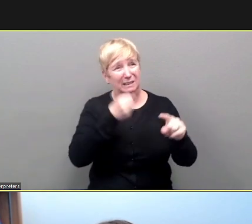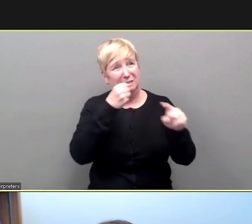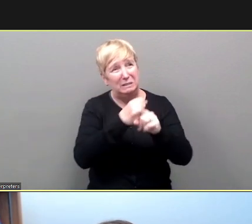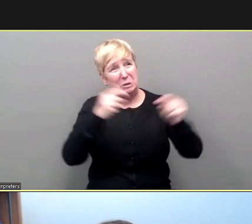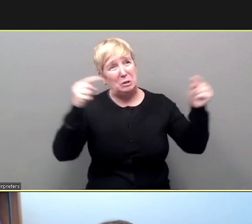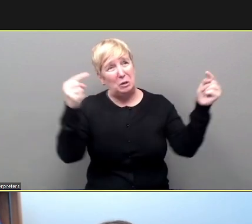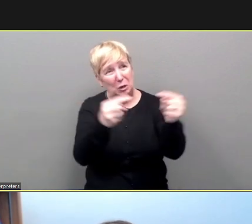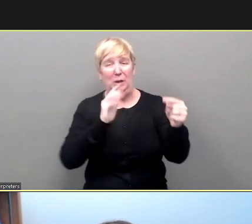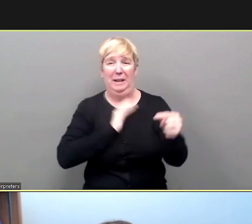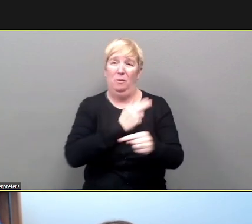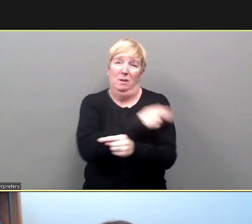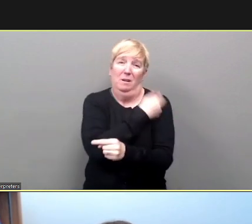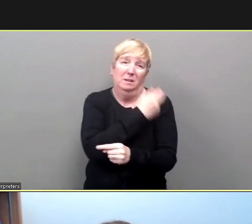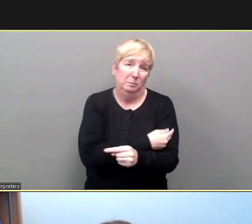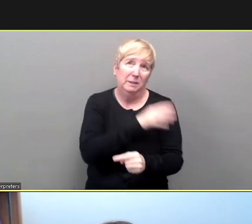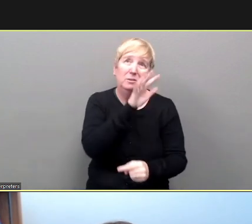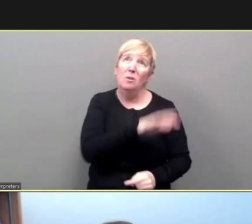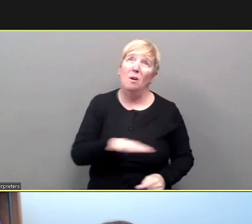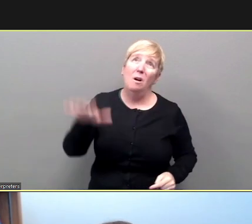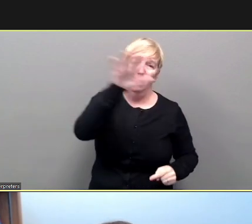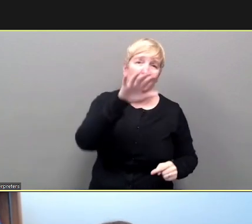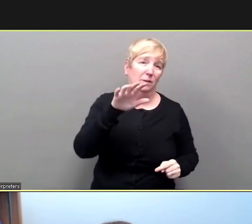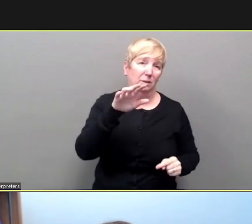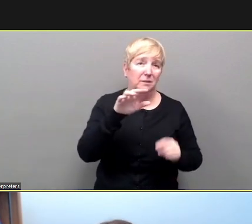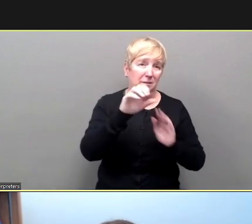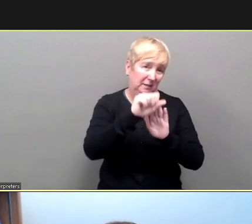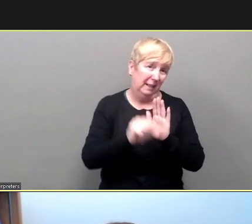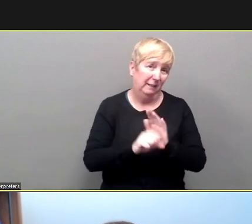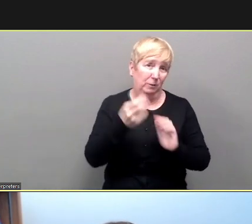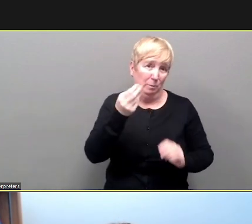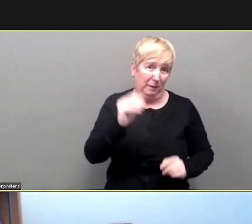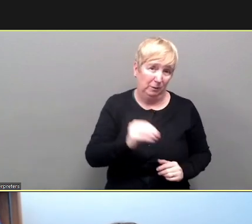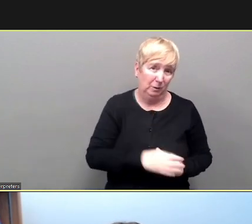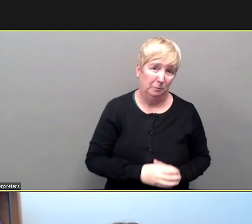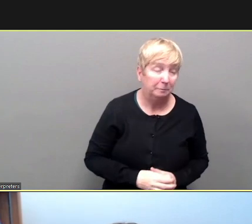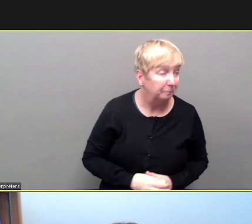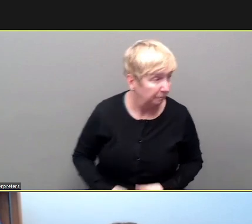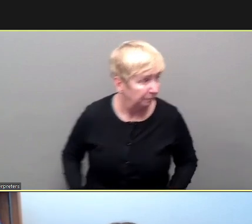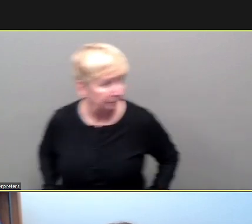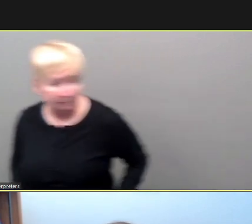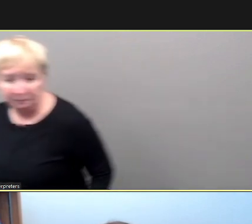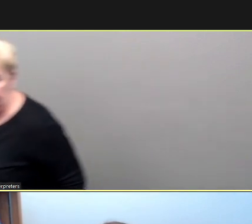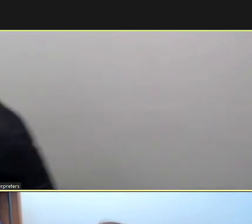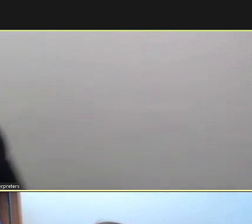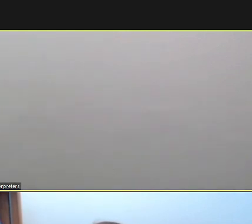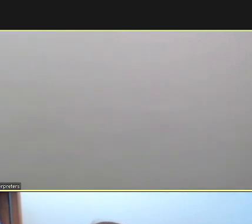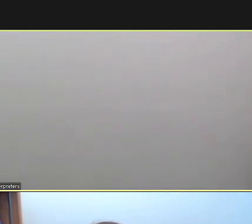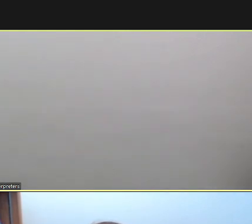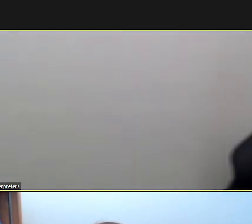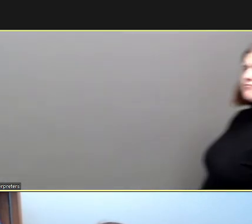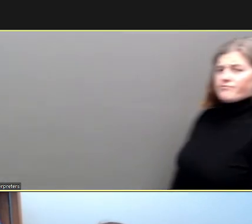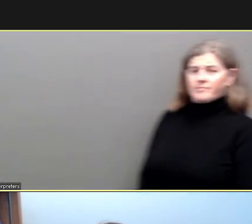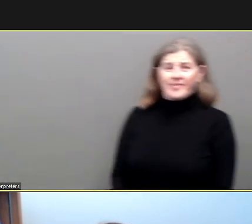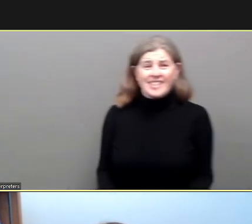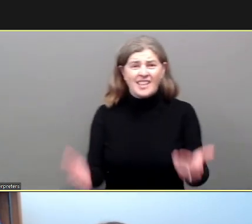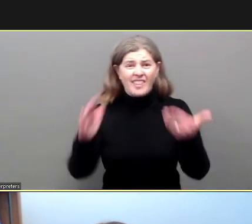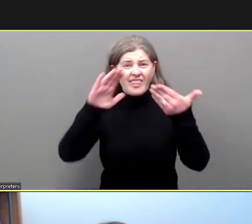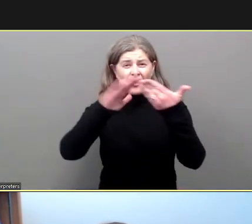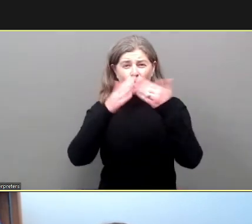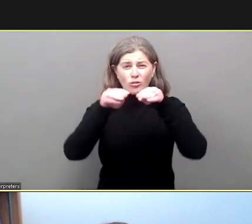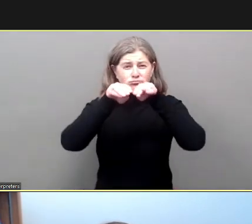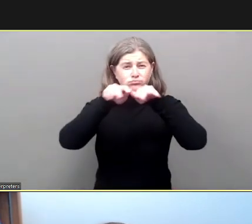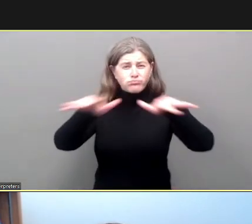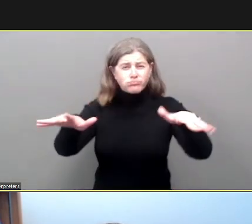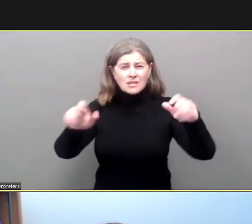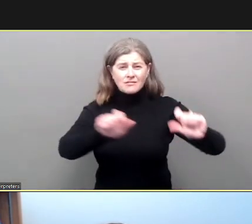across the state. Next slide. So this is our level of community transmission slide. And again,